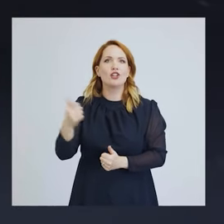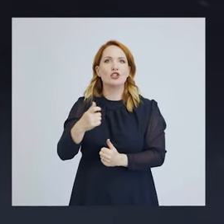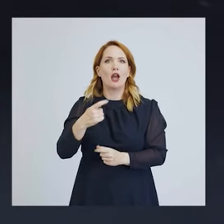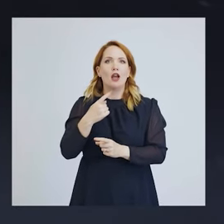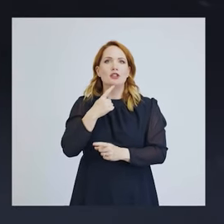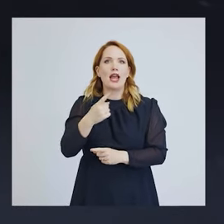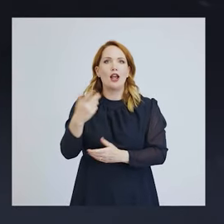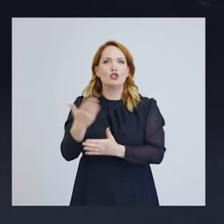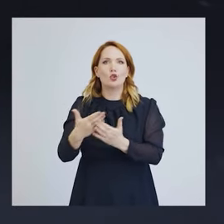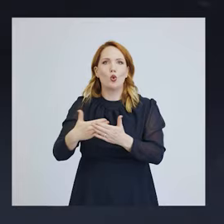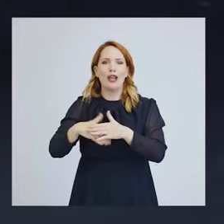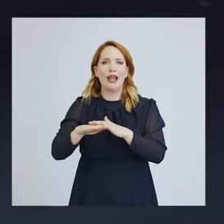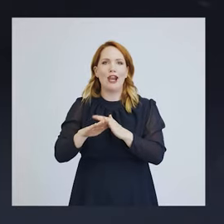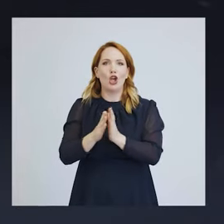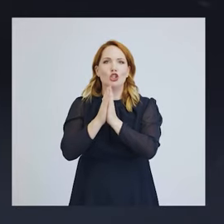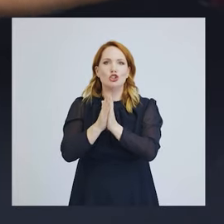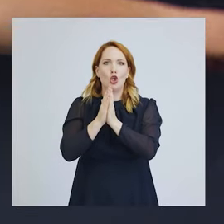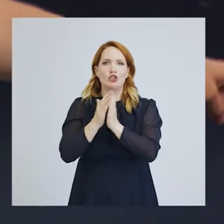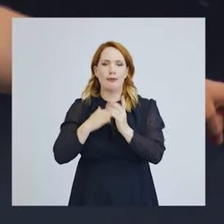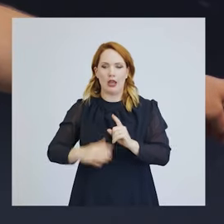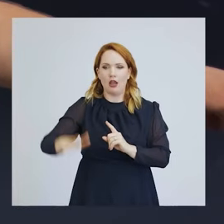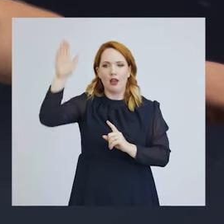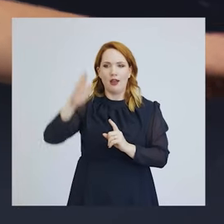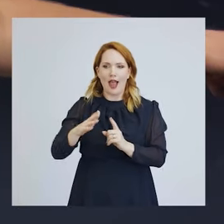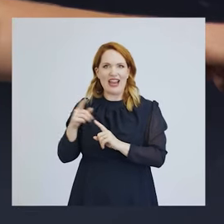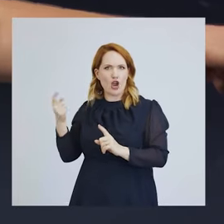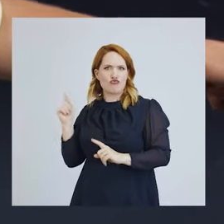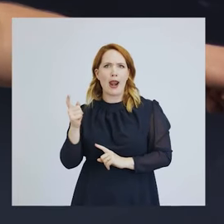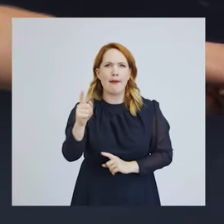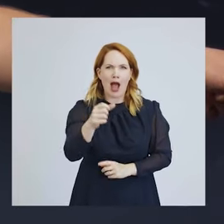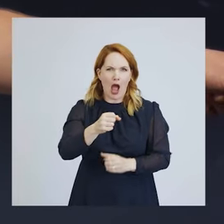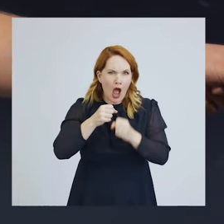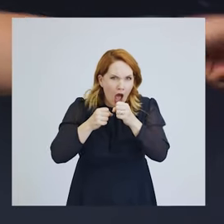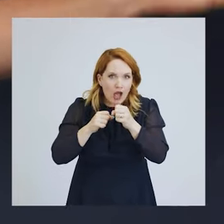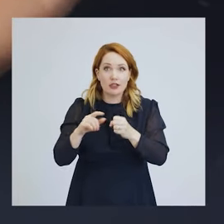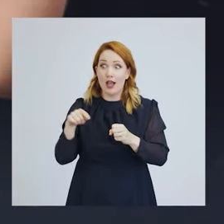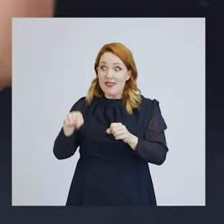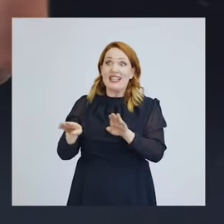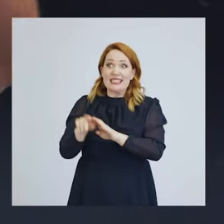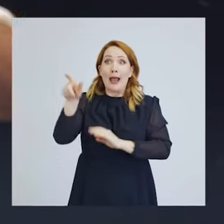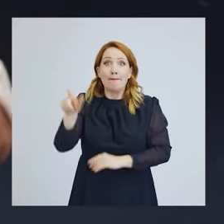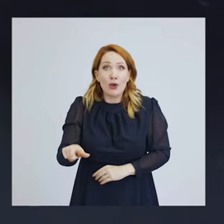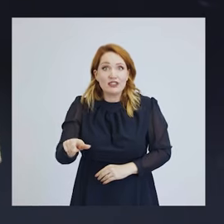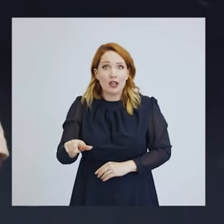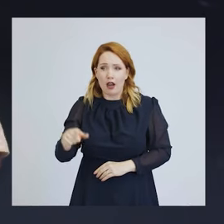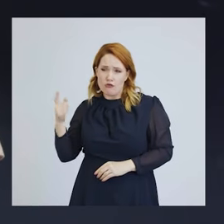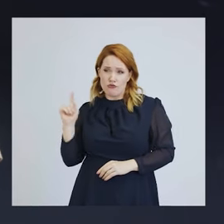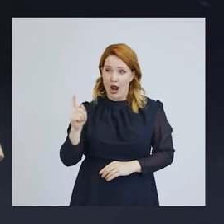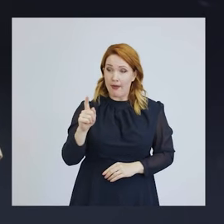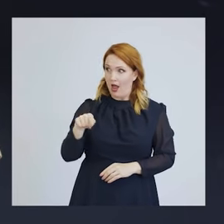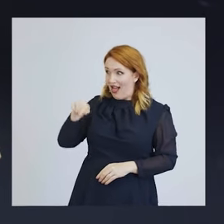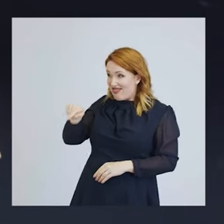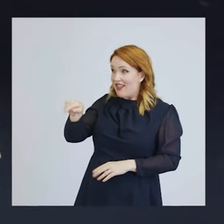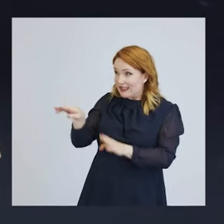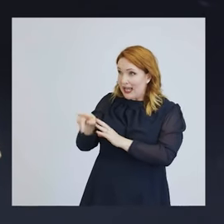the exact same man that ran up the front shouting all those years before and ran to the back and got taken out. And I was